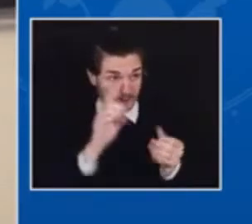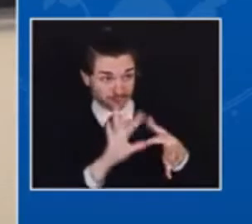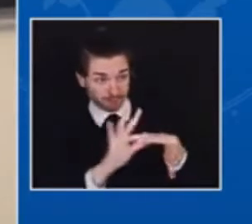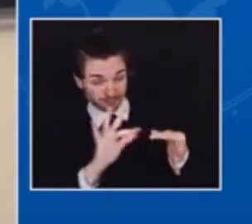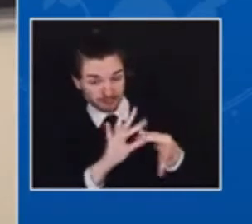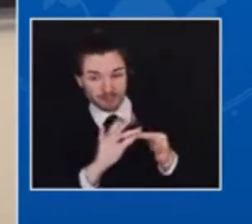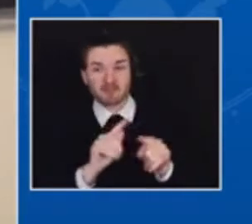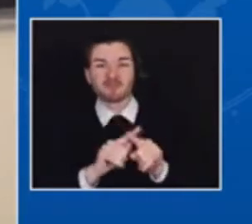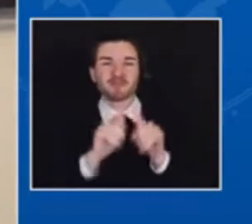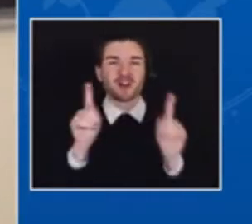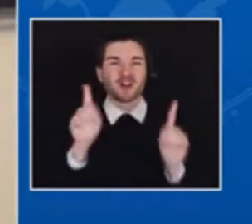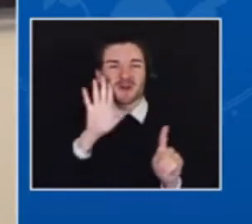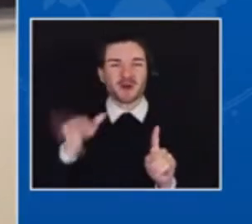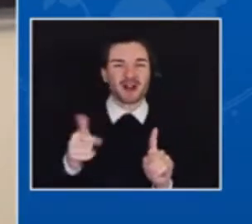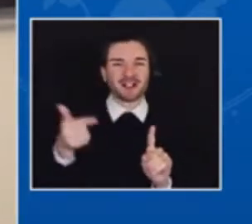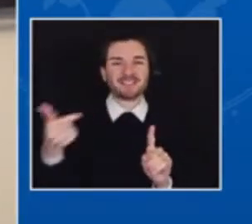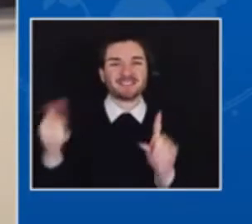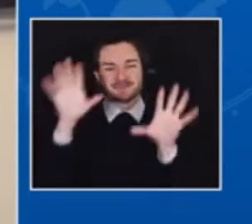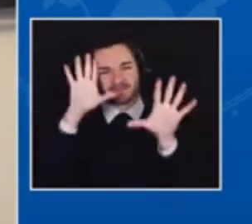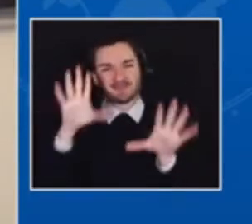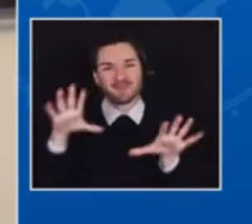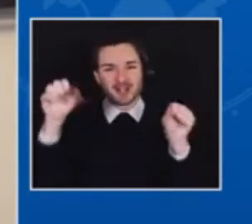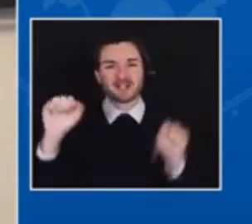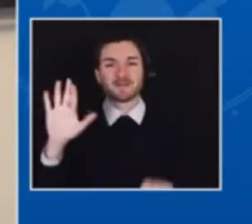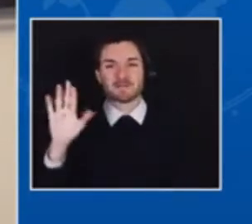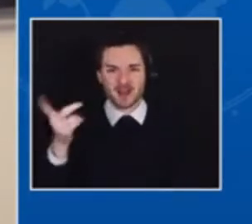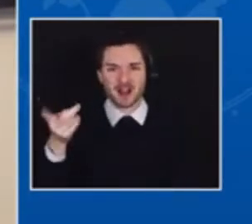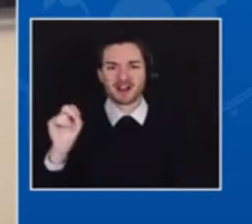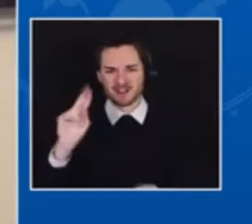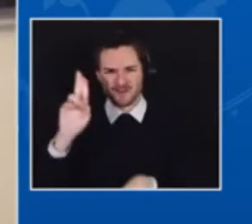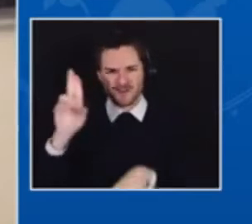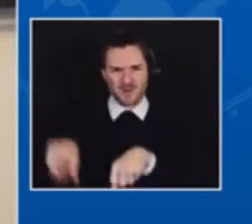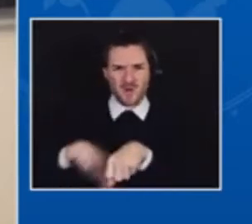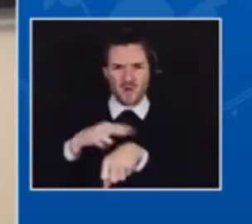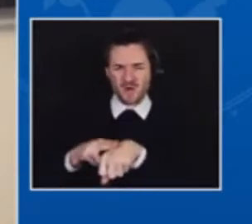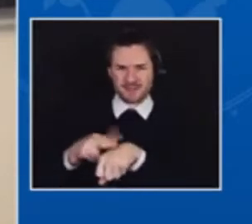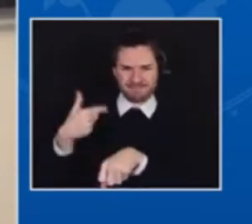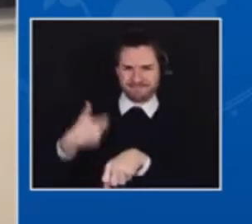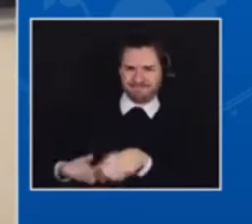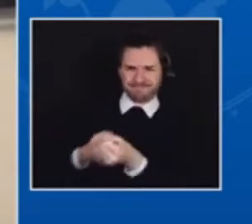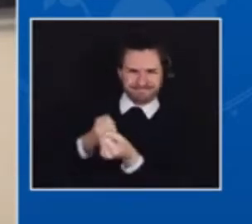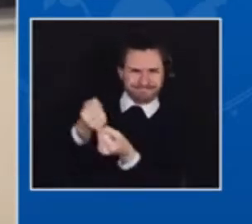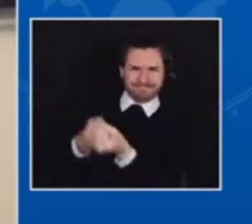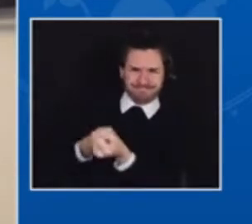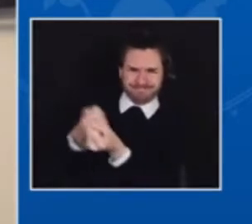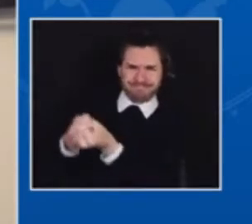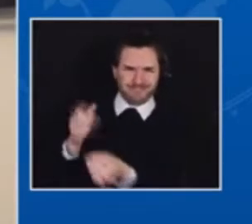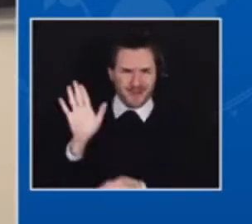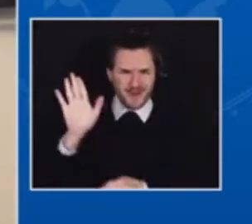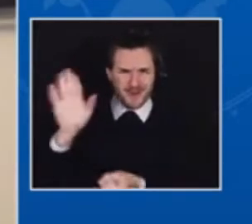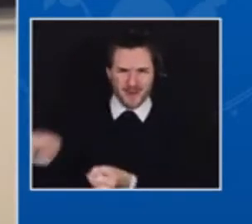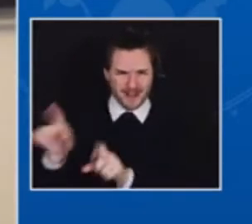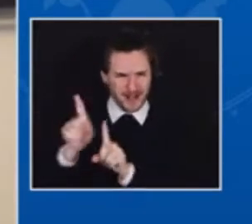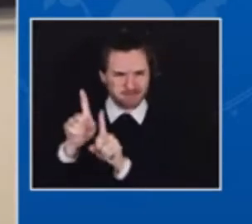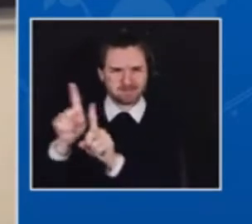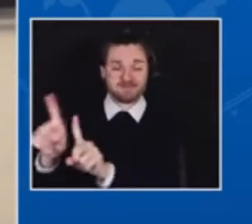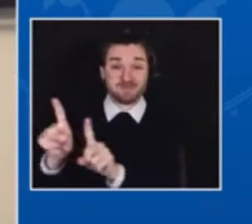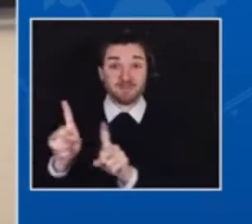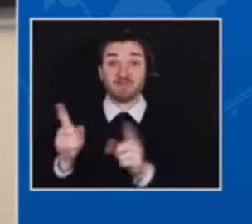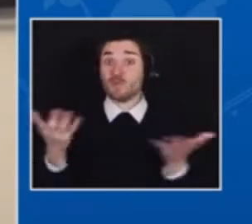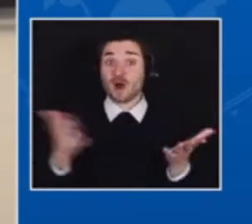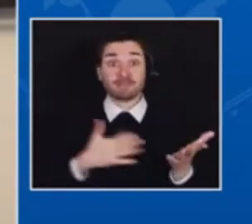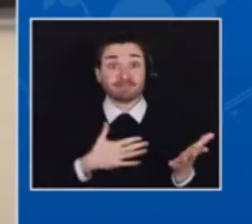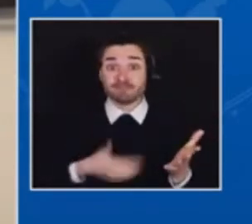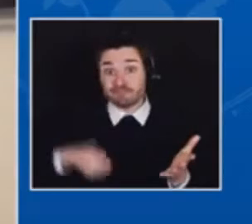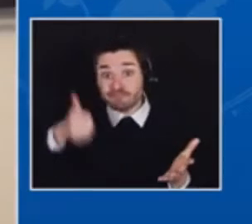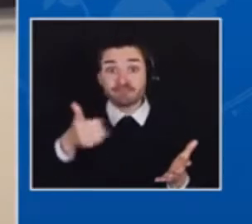that and and and we certainly share this of course given we all work for him that our pre preference would be for the JSA administrator to